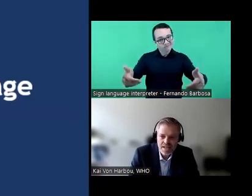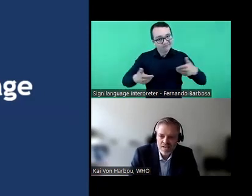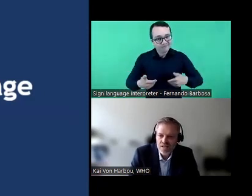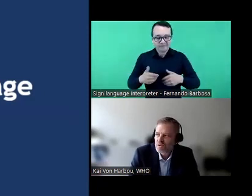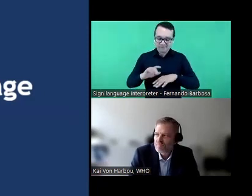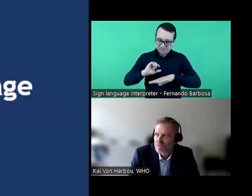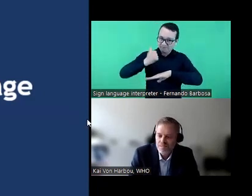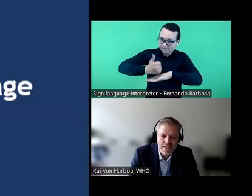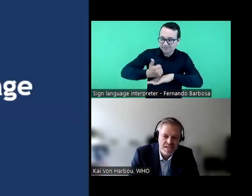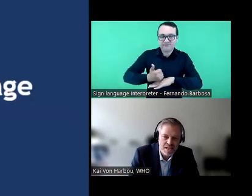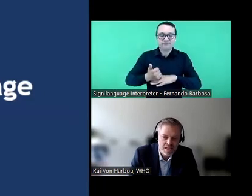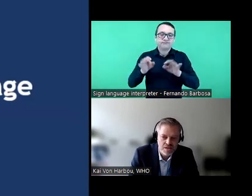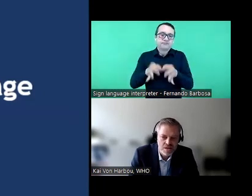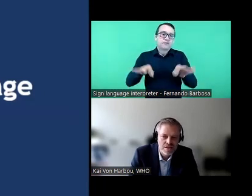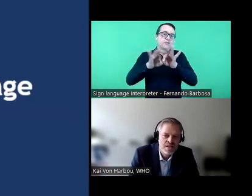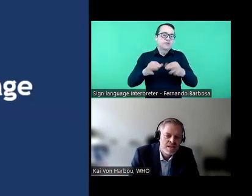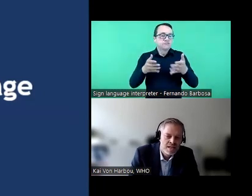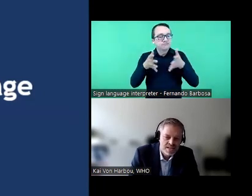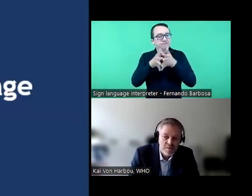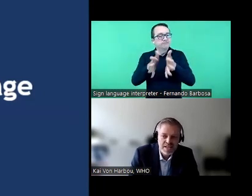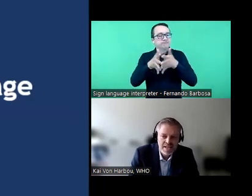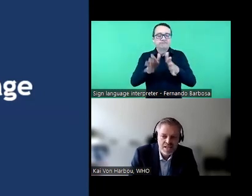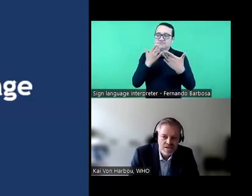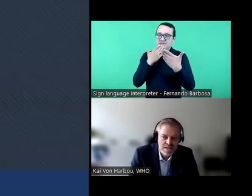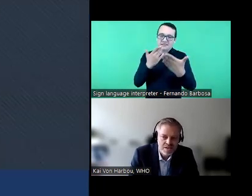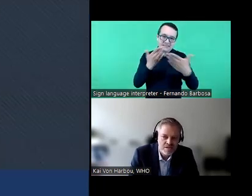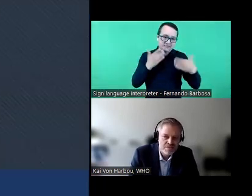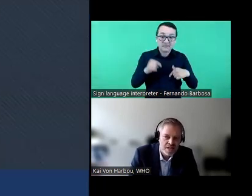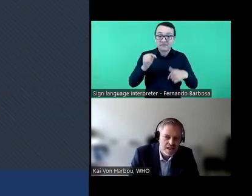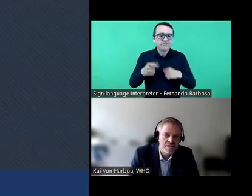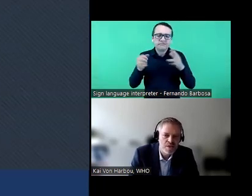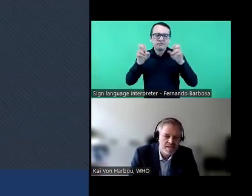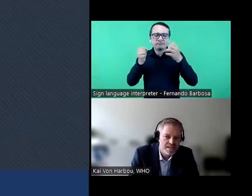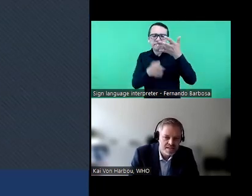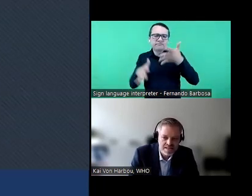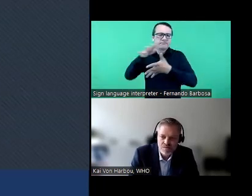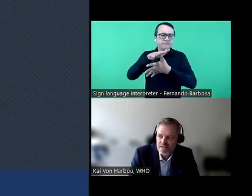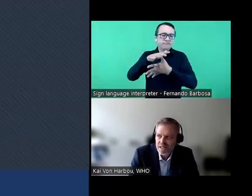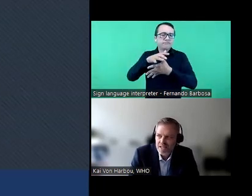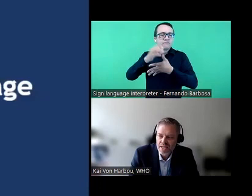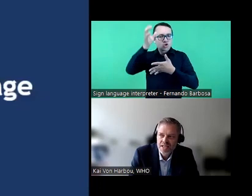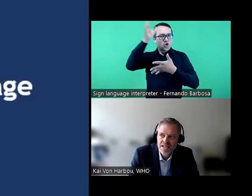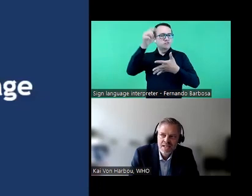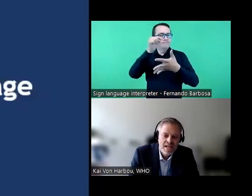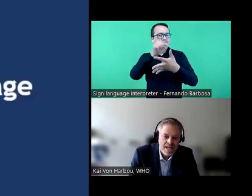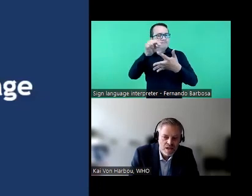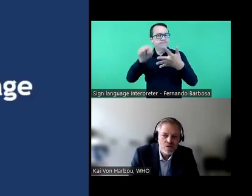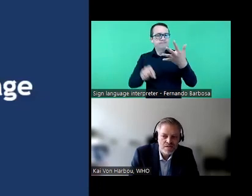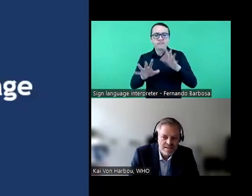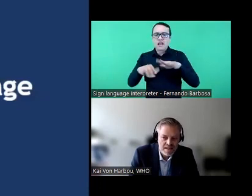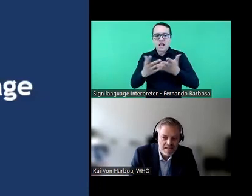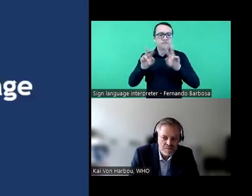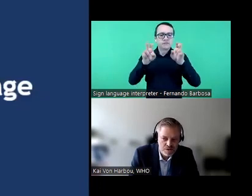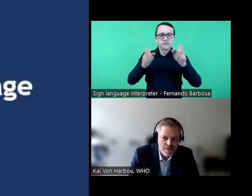important training and to give you a brief presentation on some of the key concepts of health emergency and disaster risk management and the